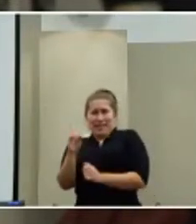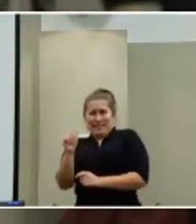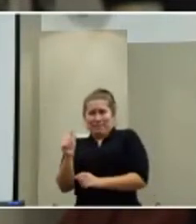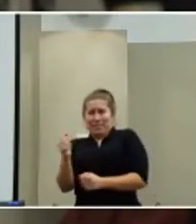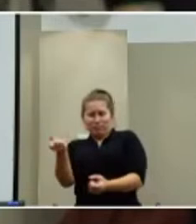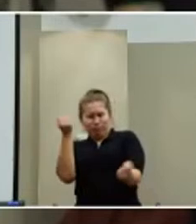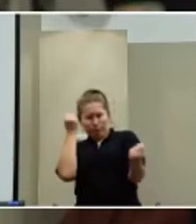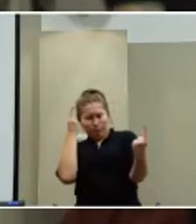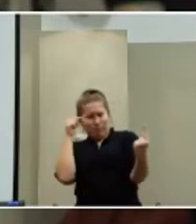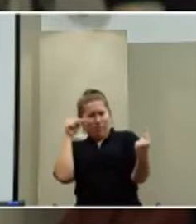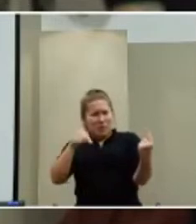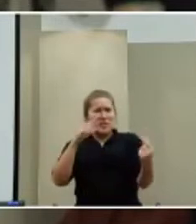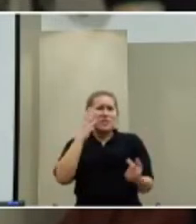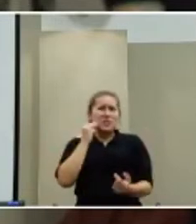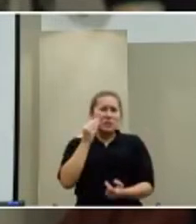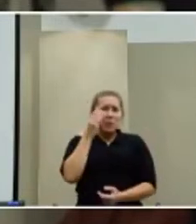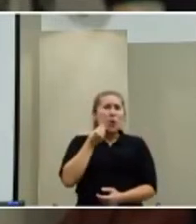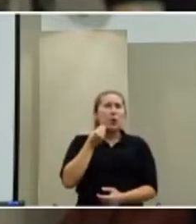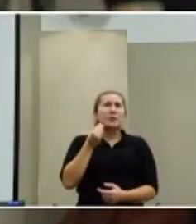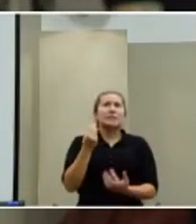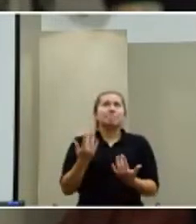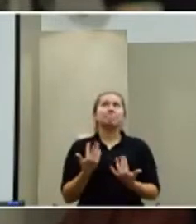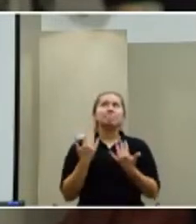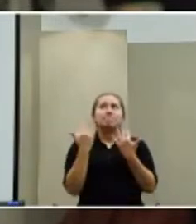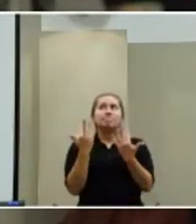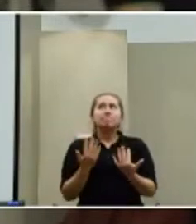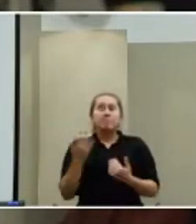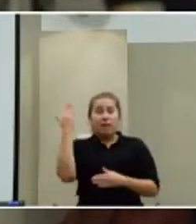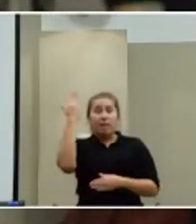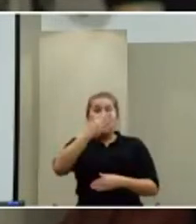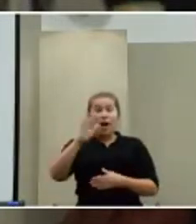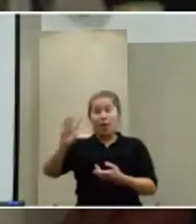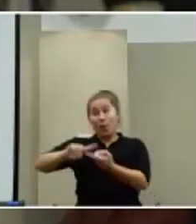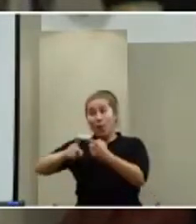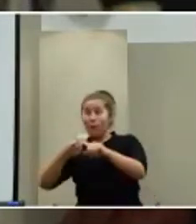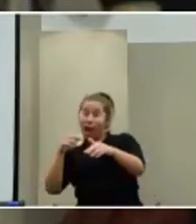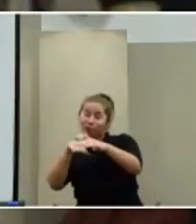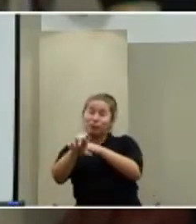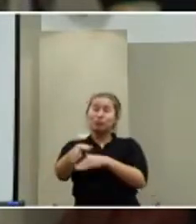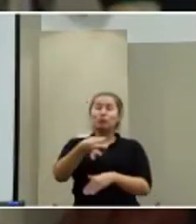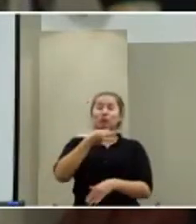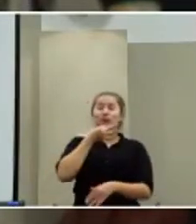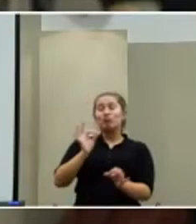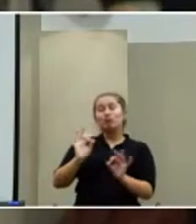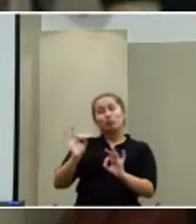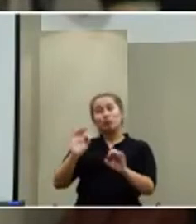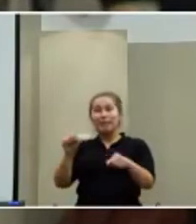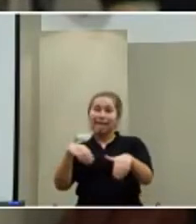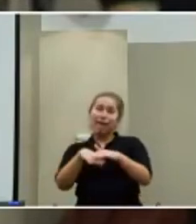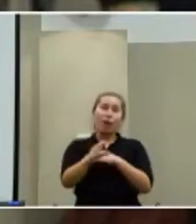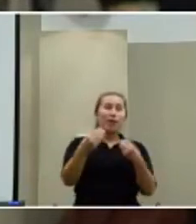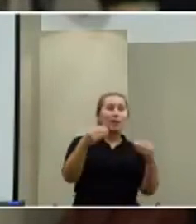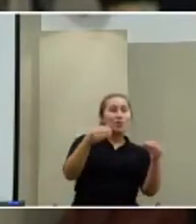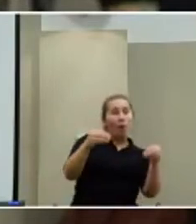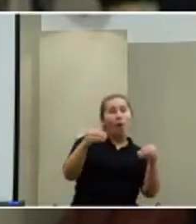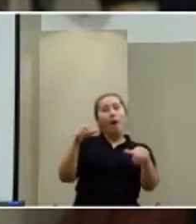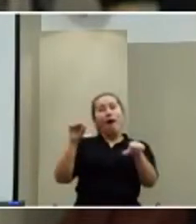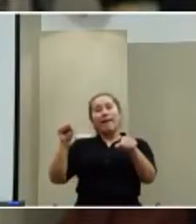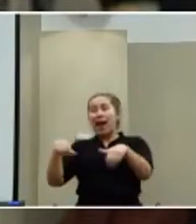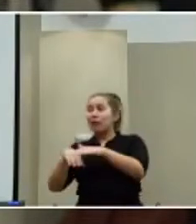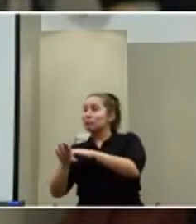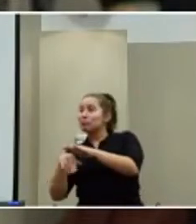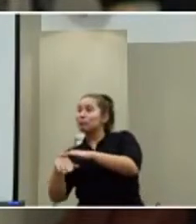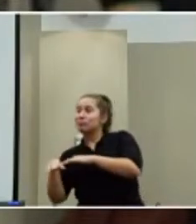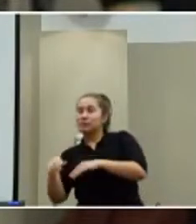the experience of waiting out front while their friend who is able to go in the store or the building can. And that's